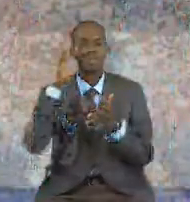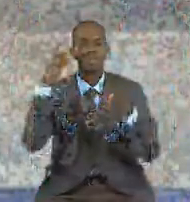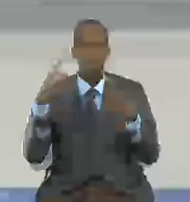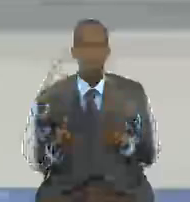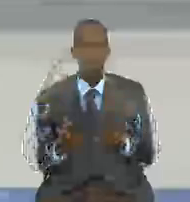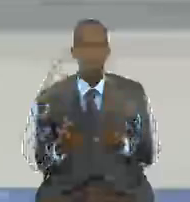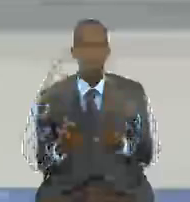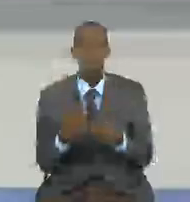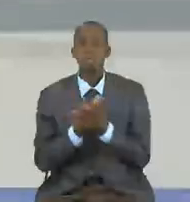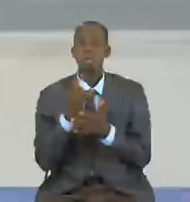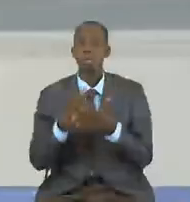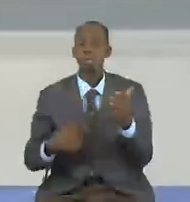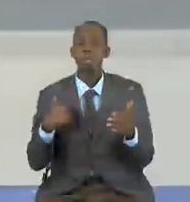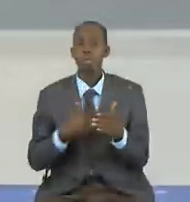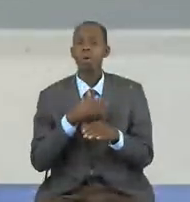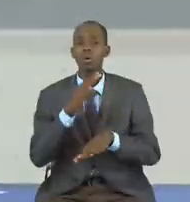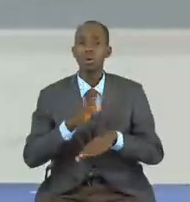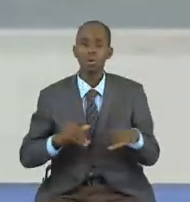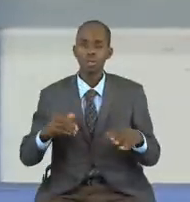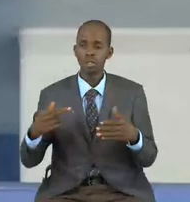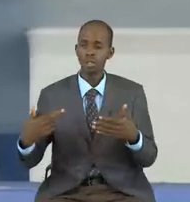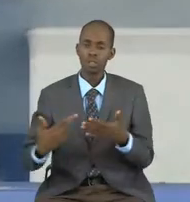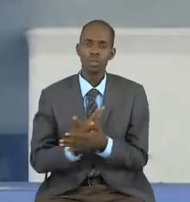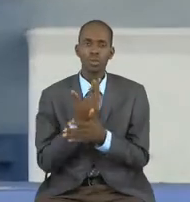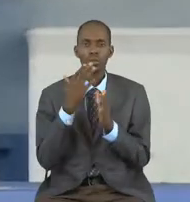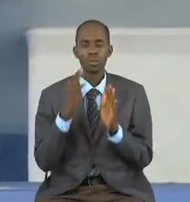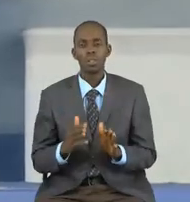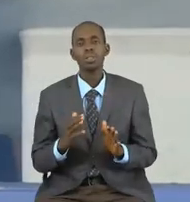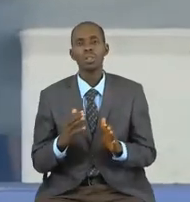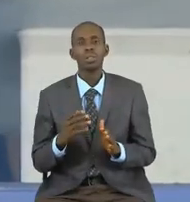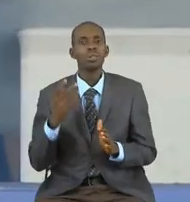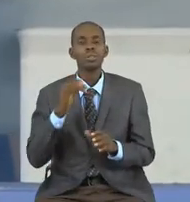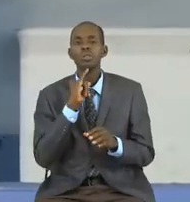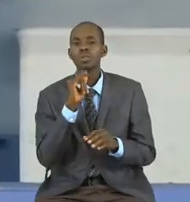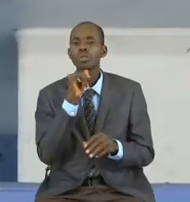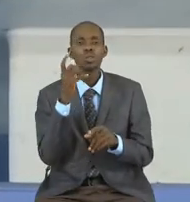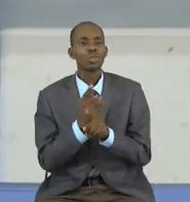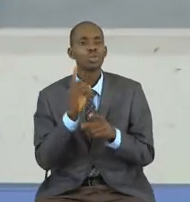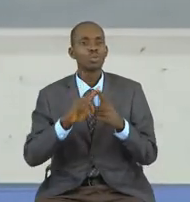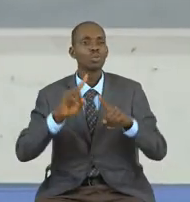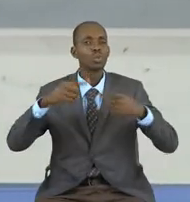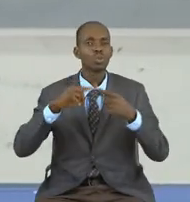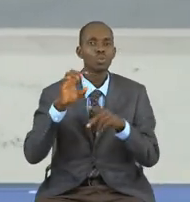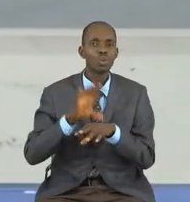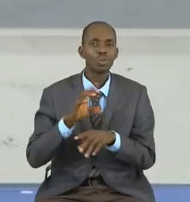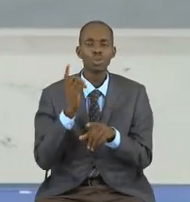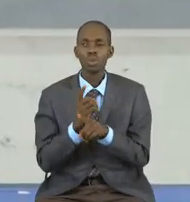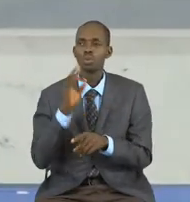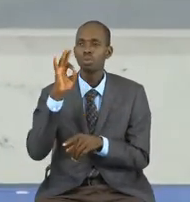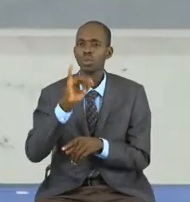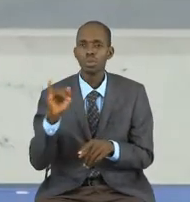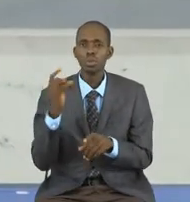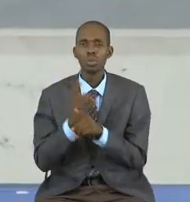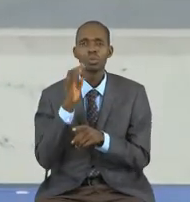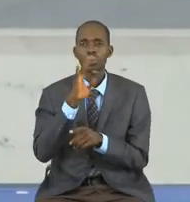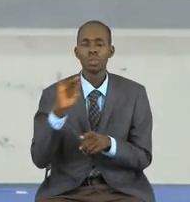call renewal. It goes beyond just going to church, and just preaching, and just preaching. Revival